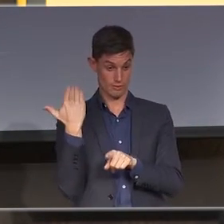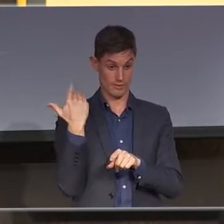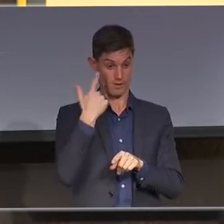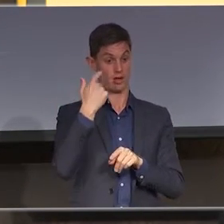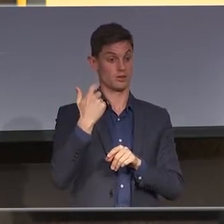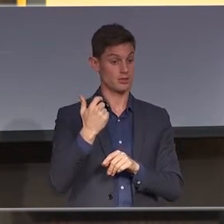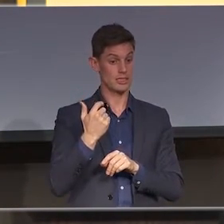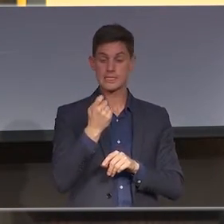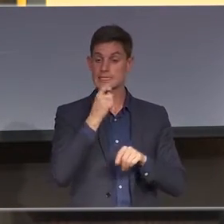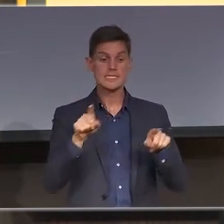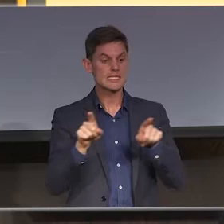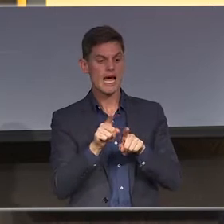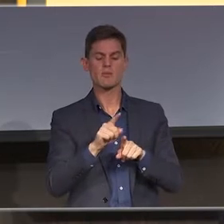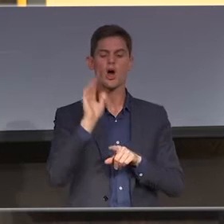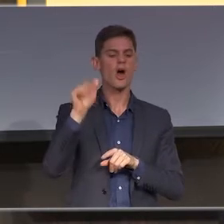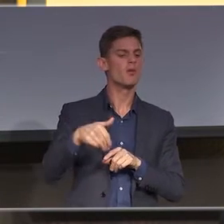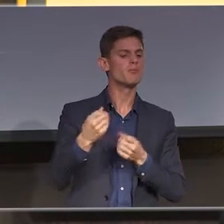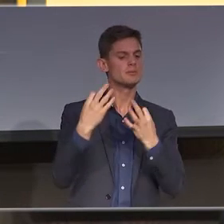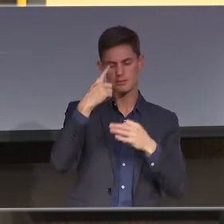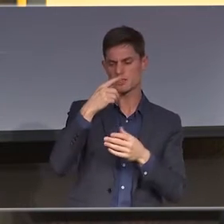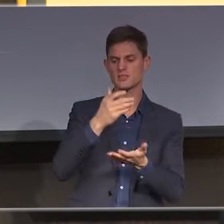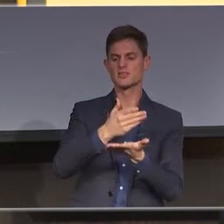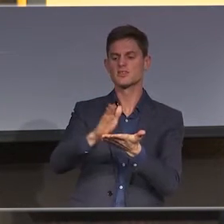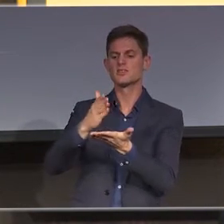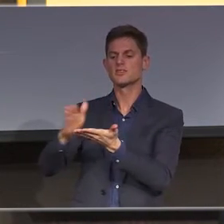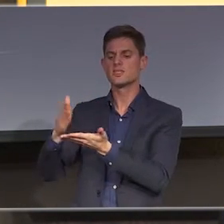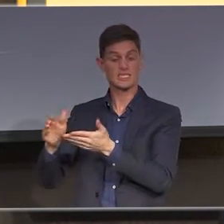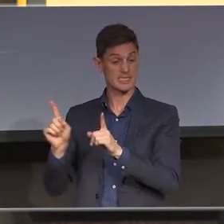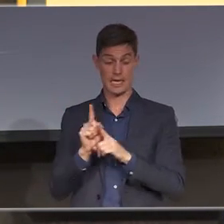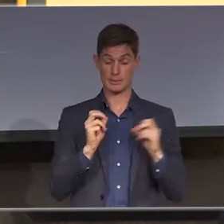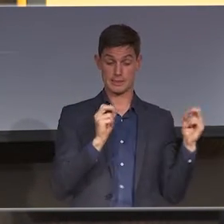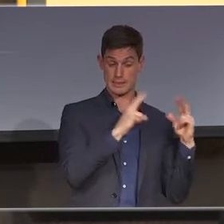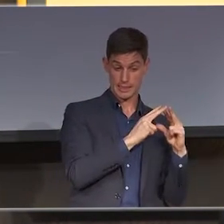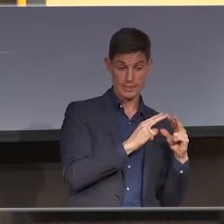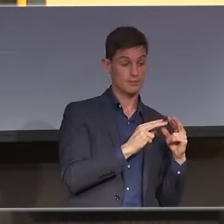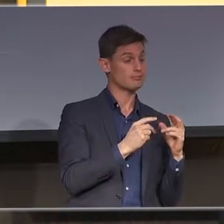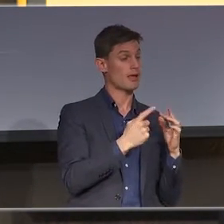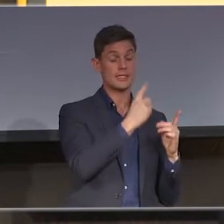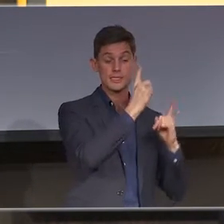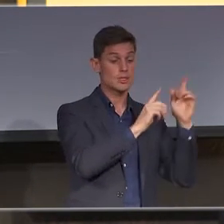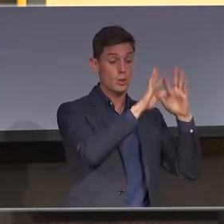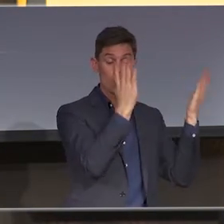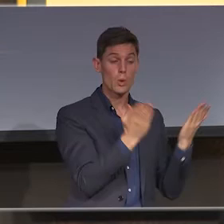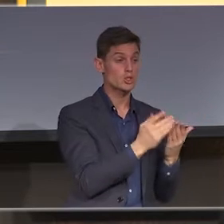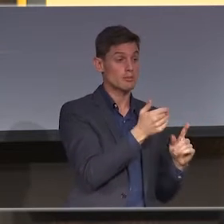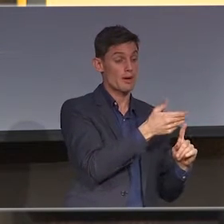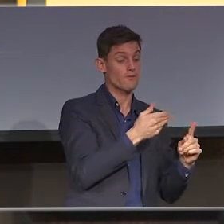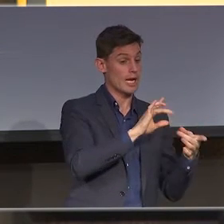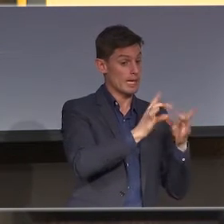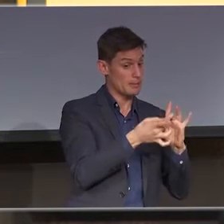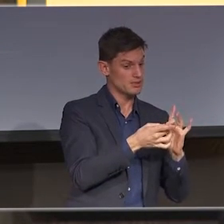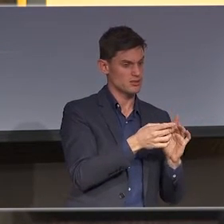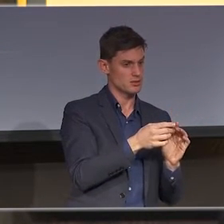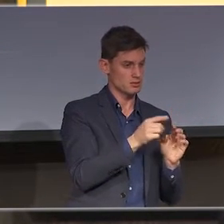same kind of sweeping up of homeless people that occurred in Sydney and around other cities prior to Olympic Games, or during